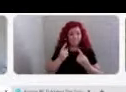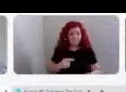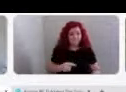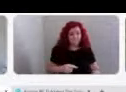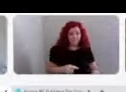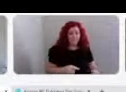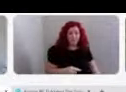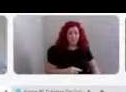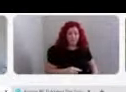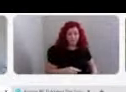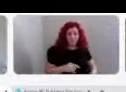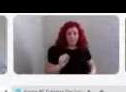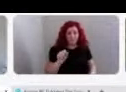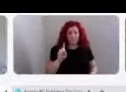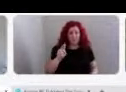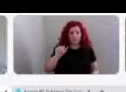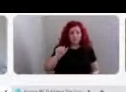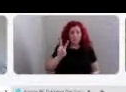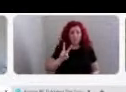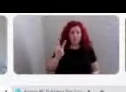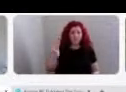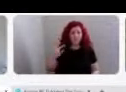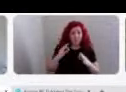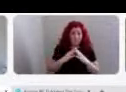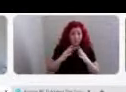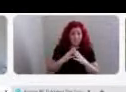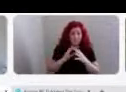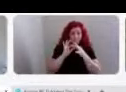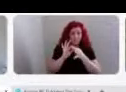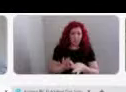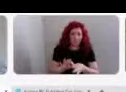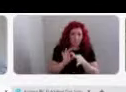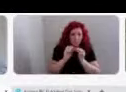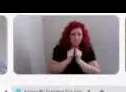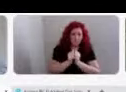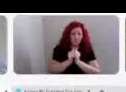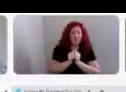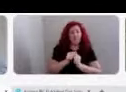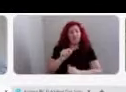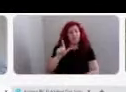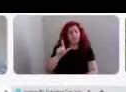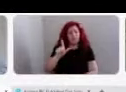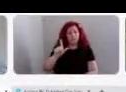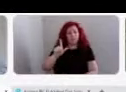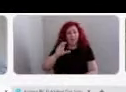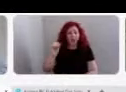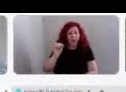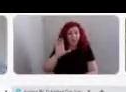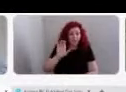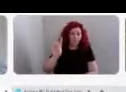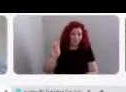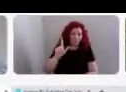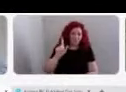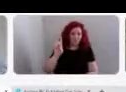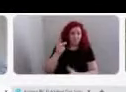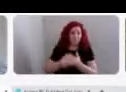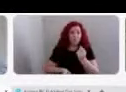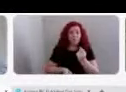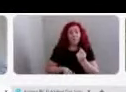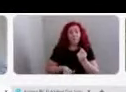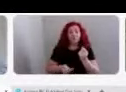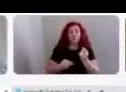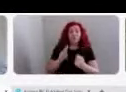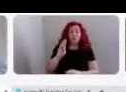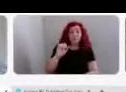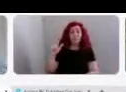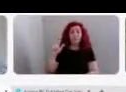sedona verde valley flagstaff belong together in a legislative and congressional district the bill that created your